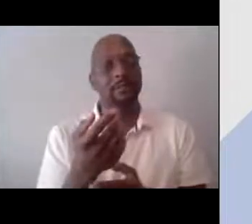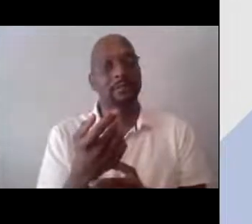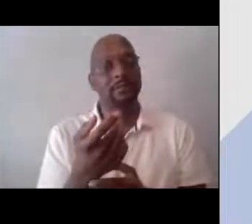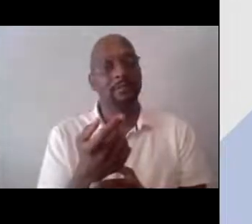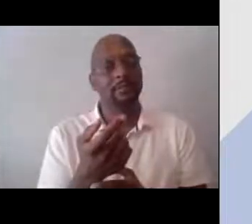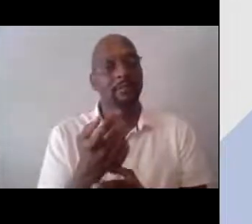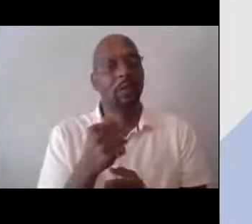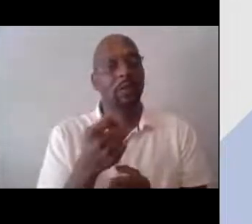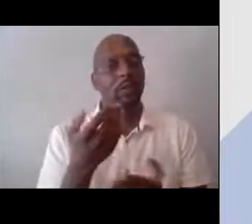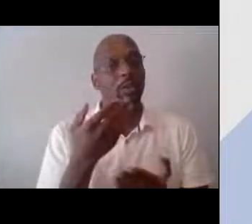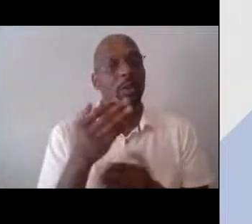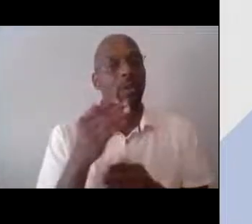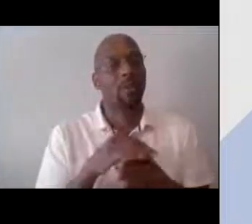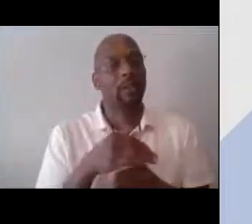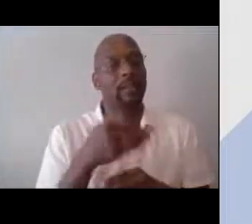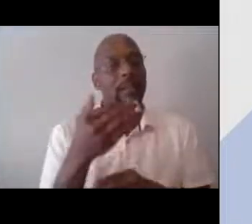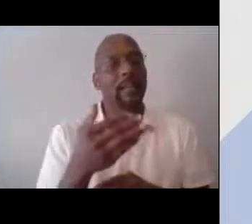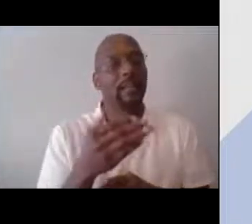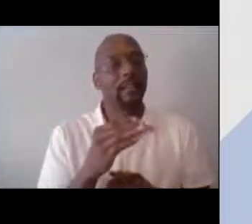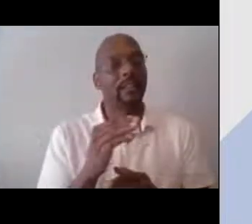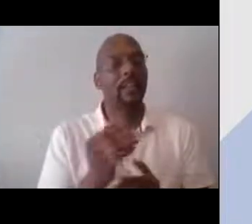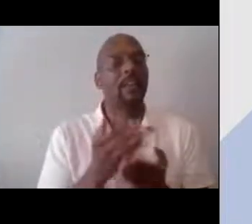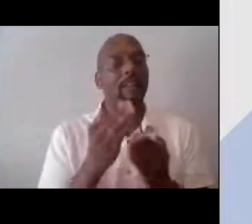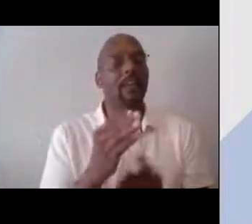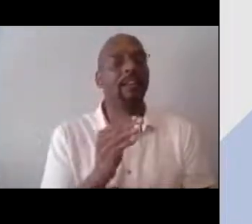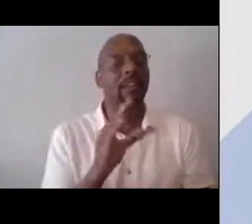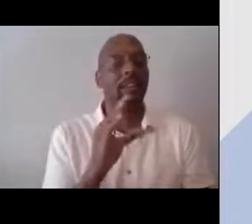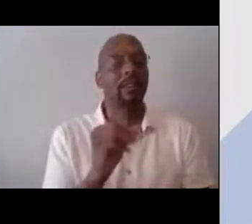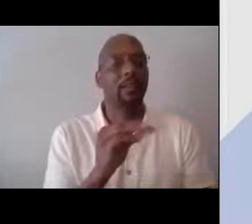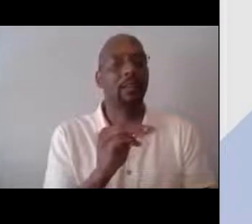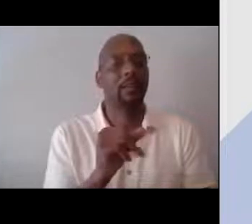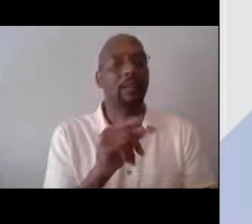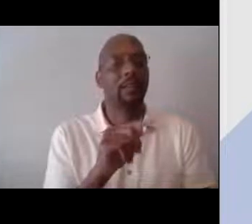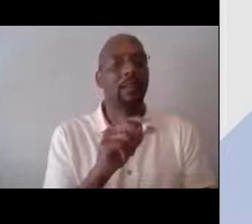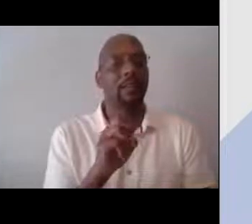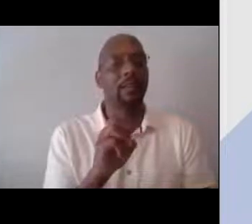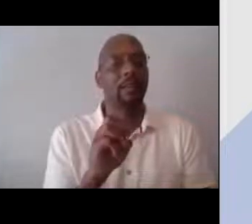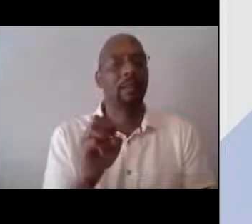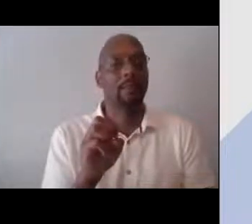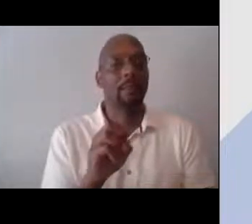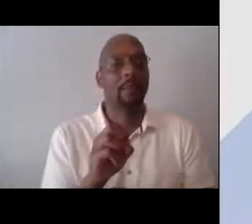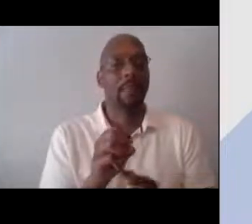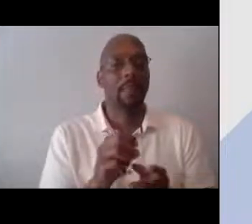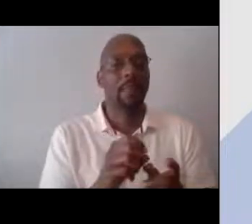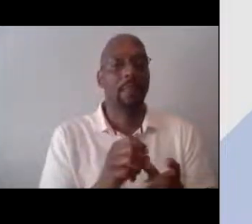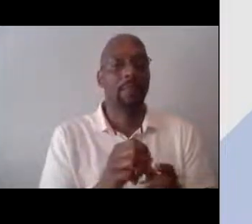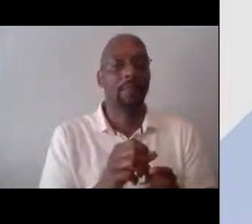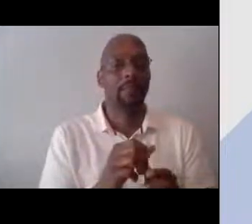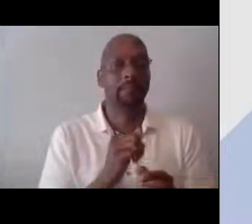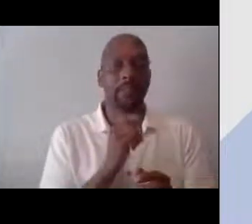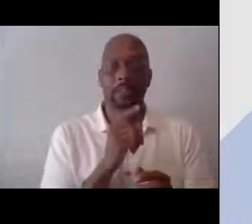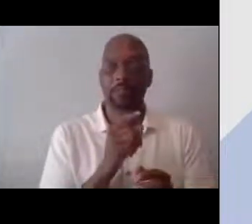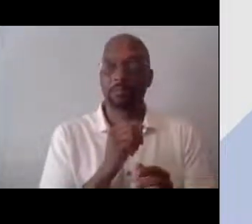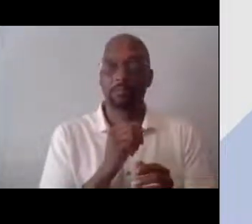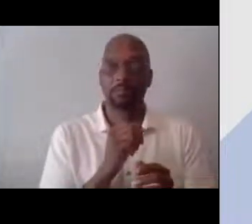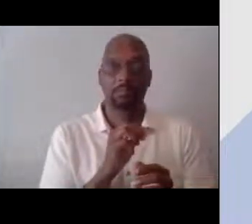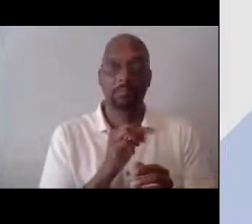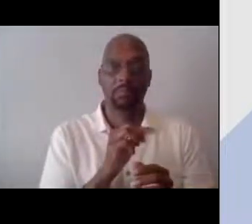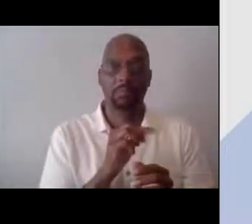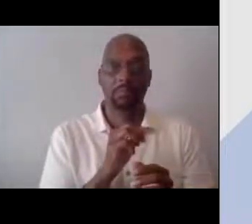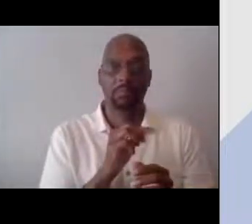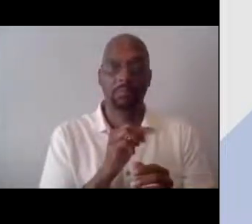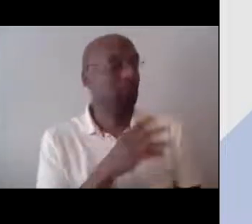Equity Advisory Committee. And I'm not sure anyone sat here and done the presentation